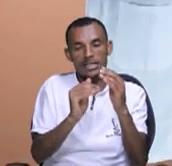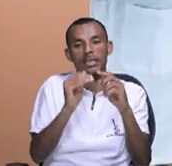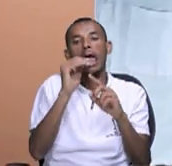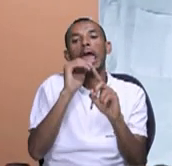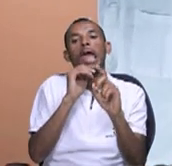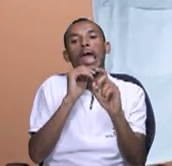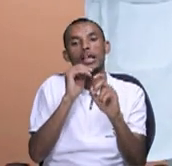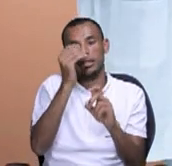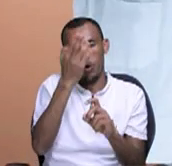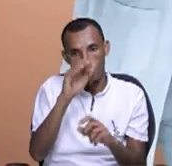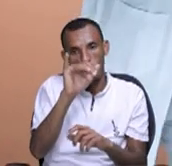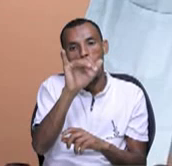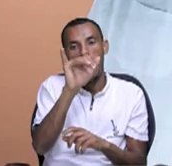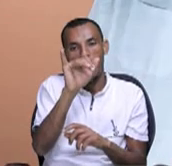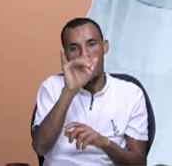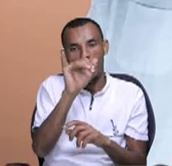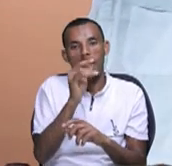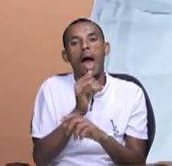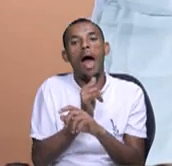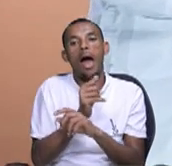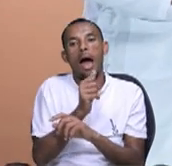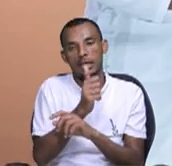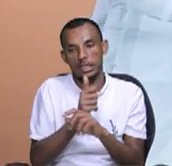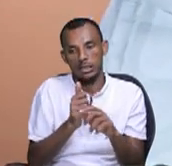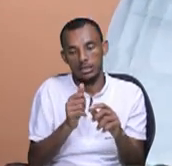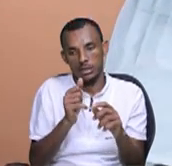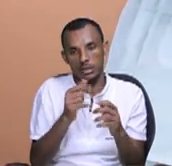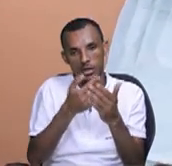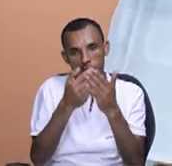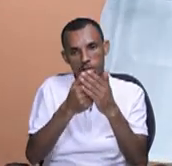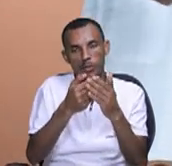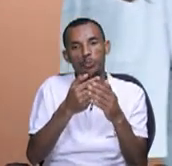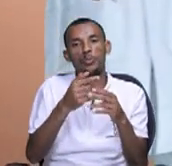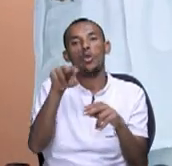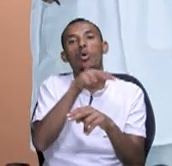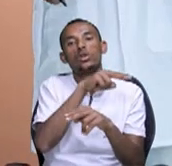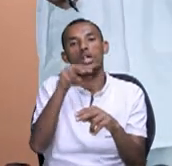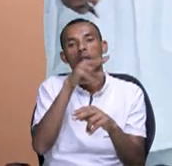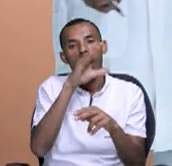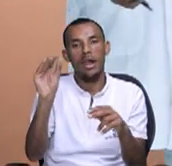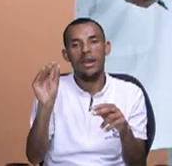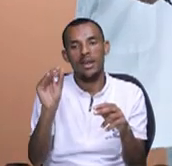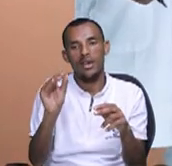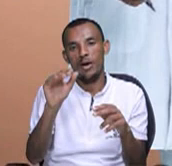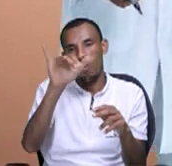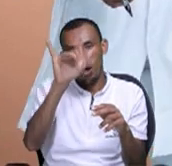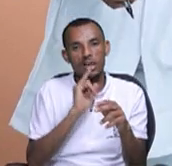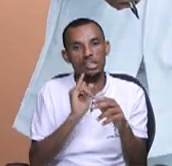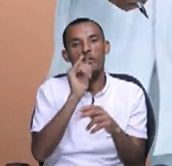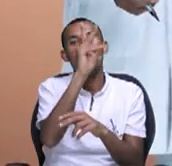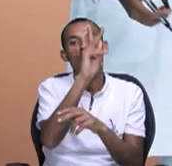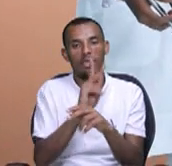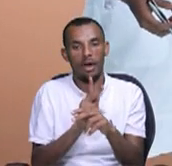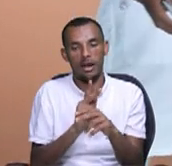or y-axis. X-axis mean this horizontal axis and y-axis mean this